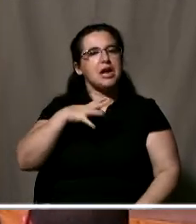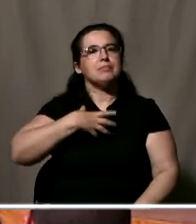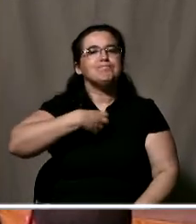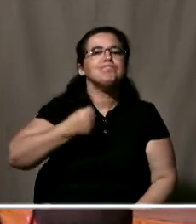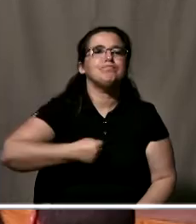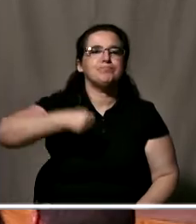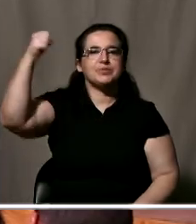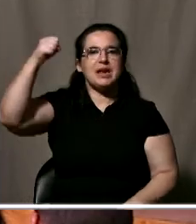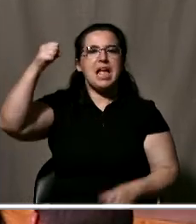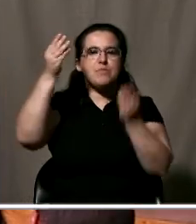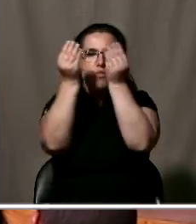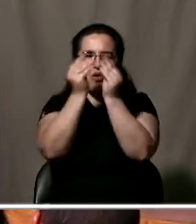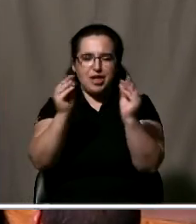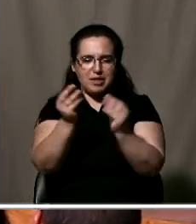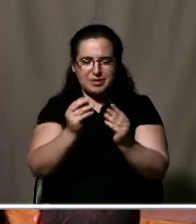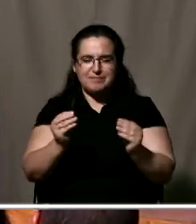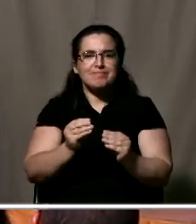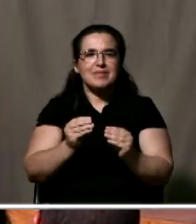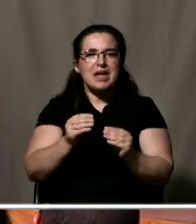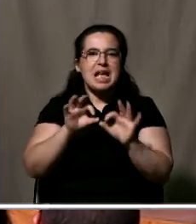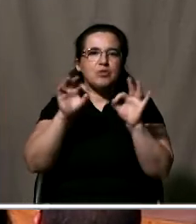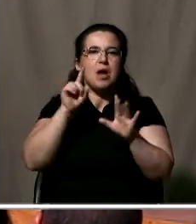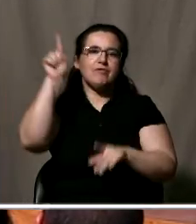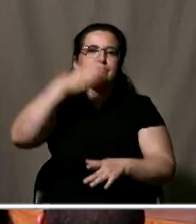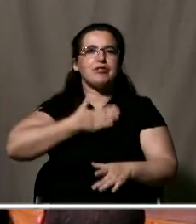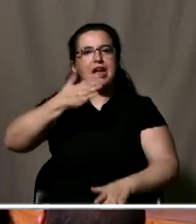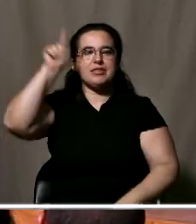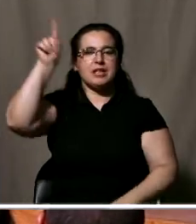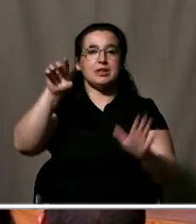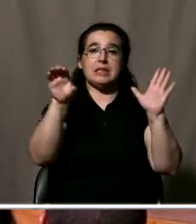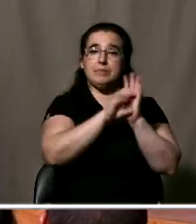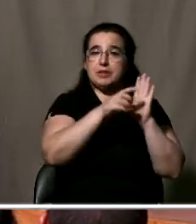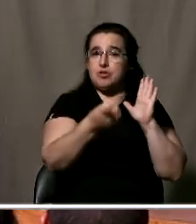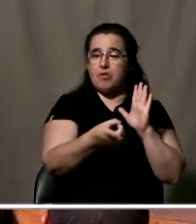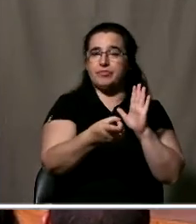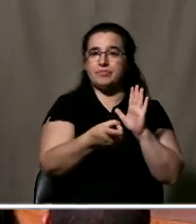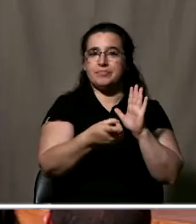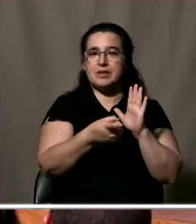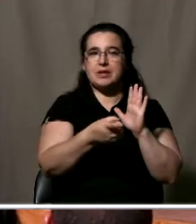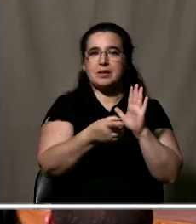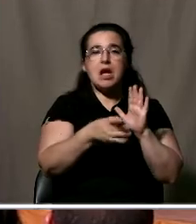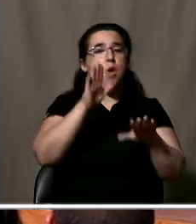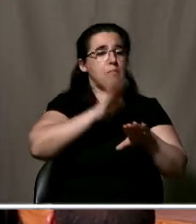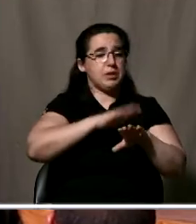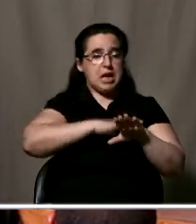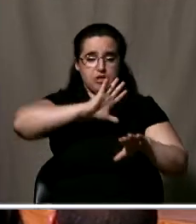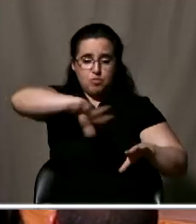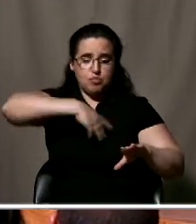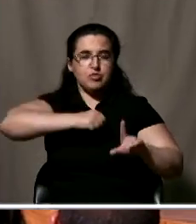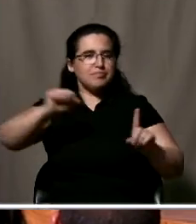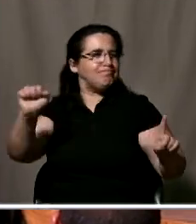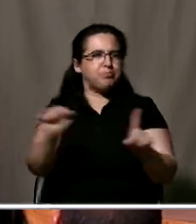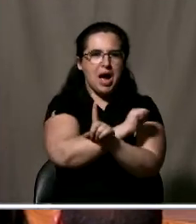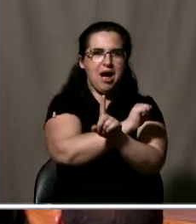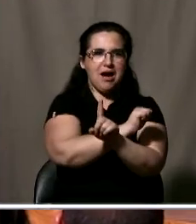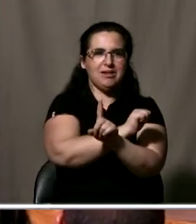fazer-me como ele é. Hebrews 9. Hebreus 9. He is going to purge this world of sin. Ele vai limpar este mundo do pecado. Hebrews 10. Hebreus